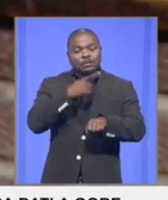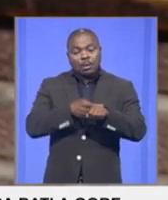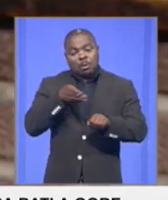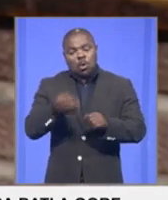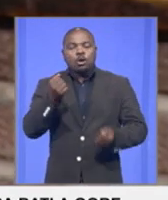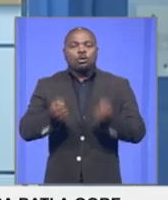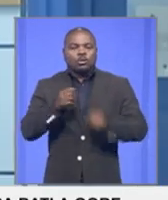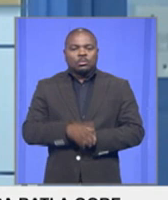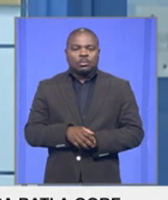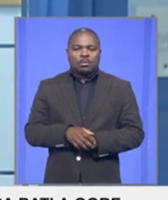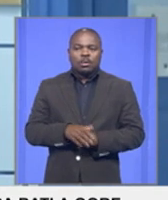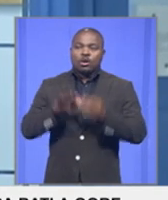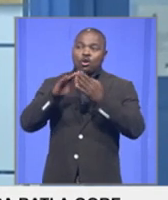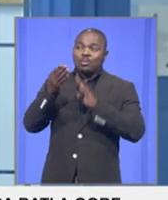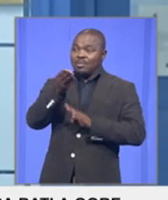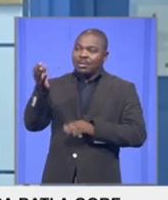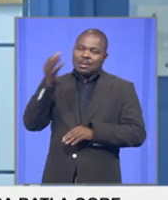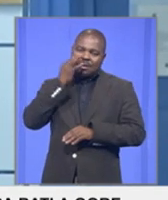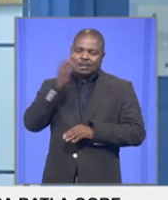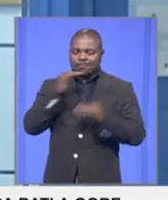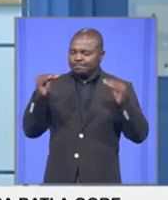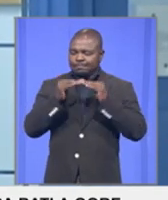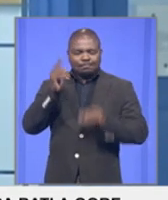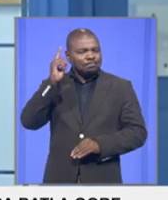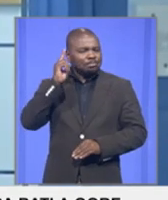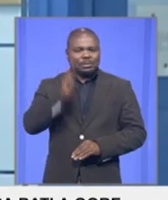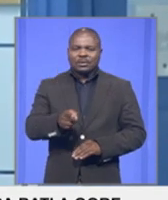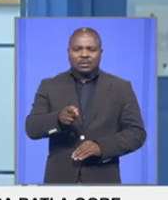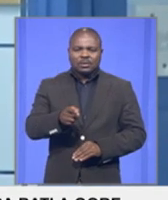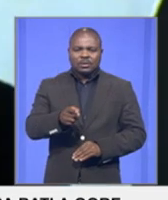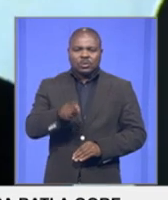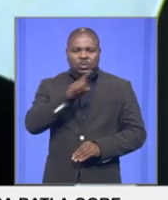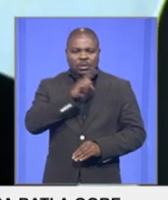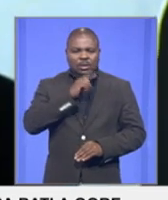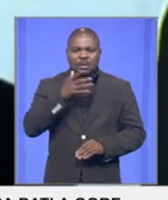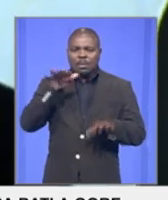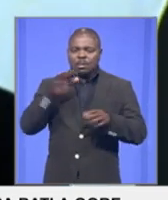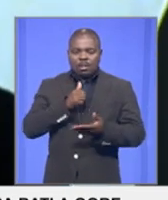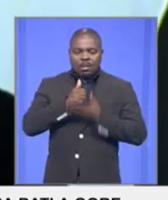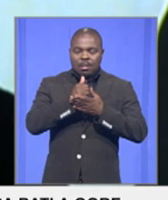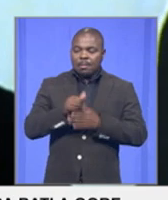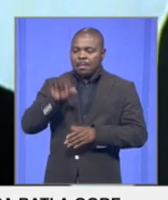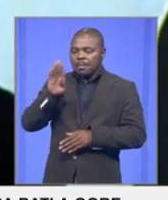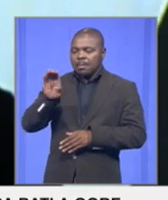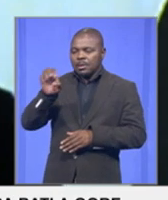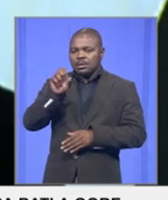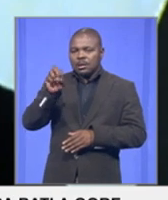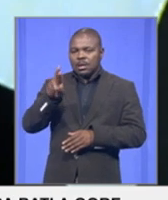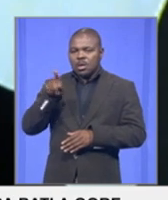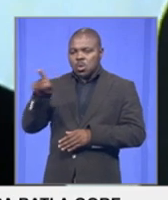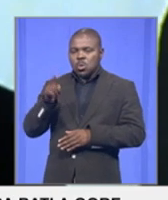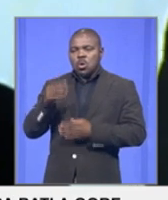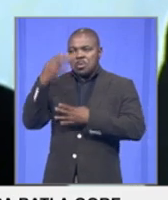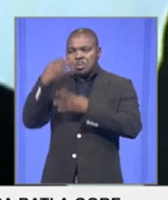kgotlatshekelo. Baagi ba re tshiamiso e tshwanetse e dirwe go bao ba amega mo go thuseng go ngwega ga mmolai le mmeteledi